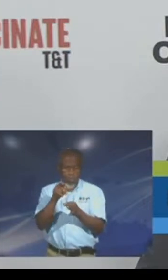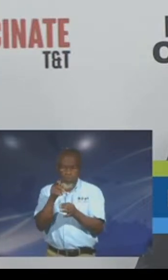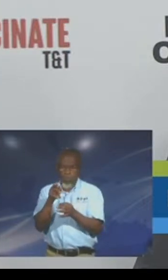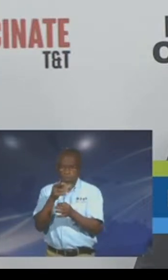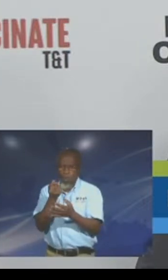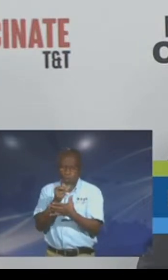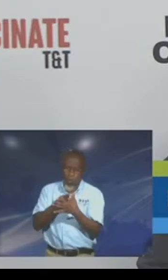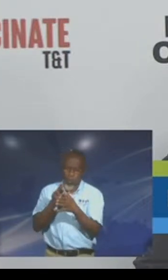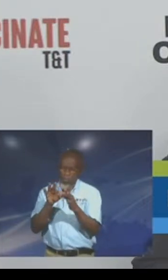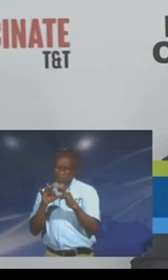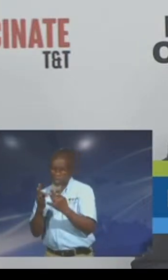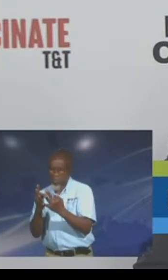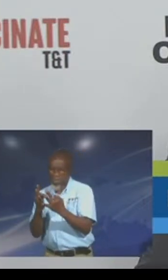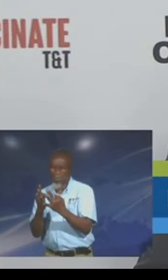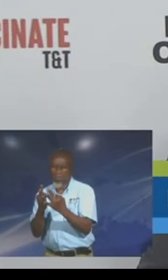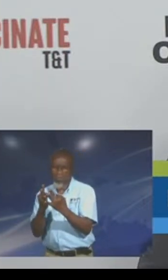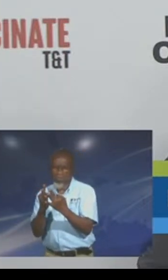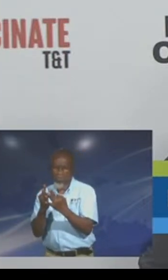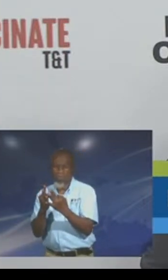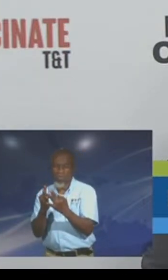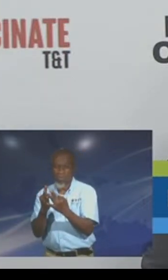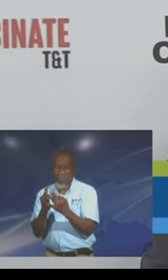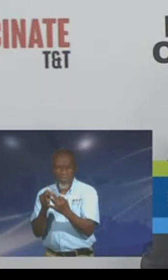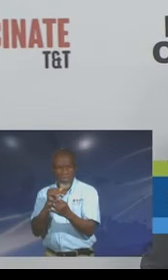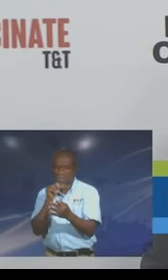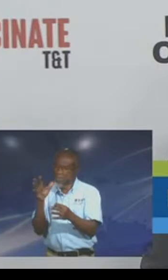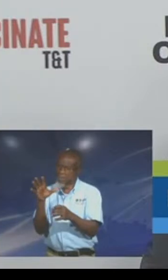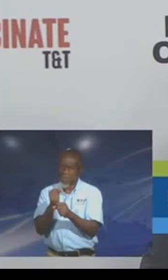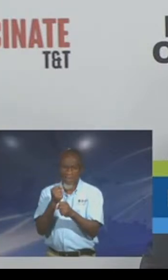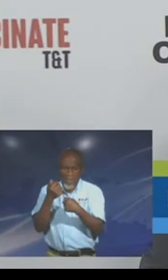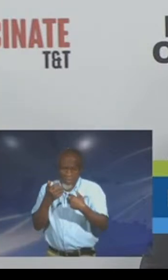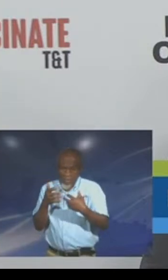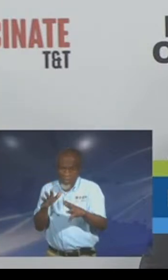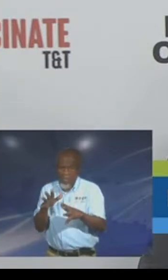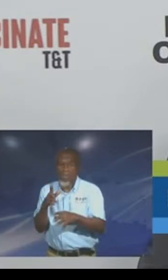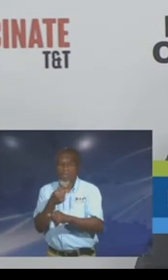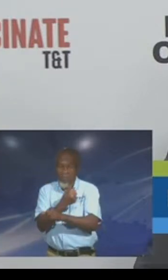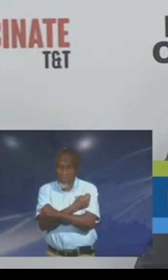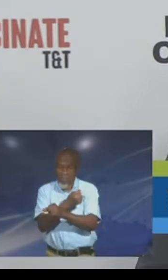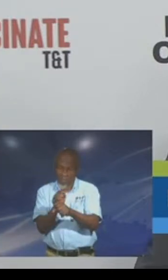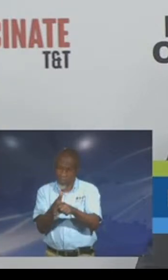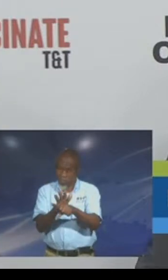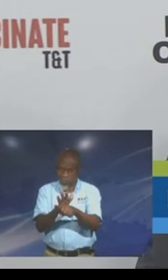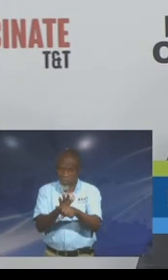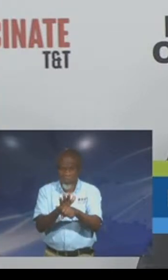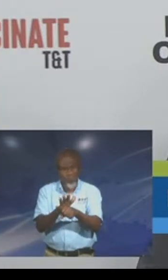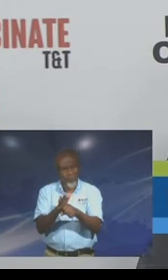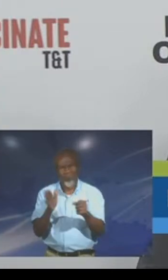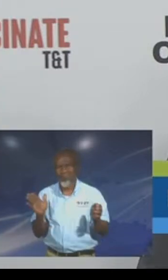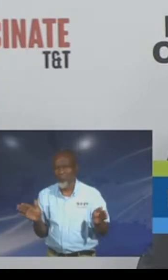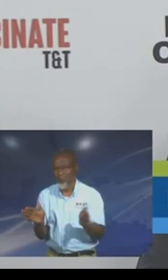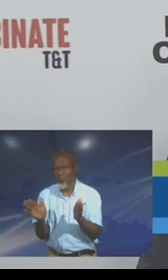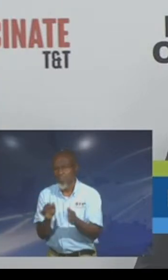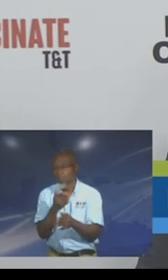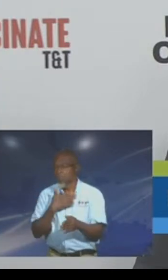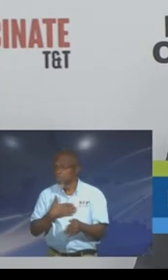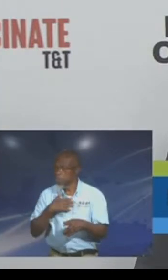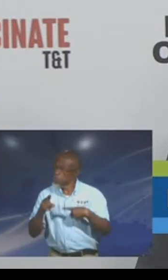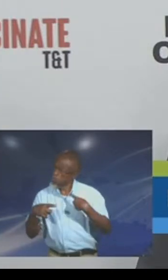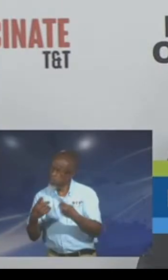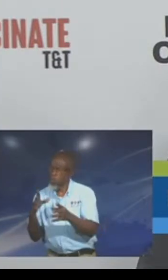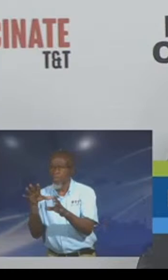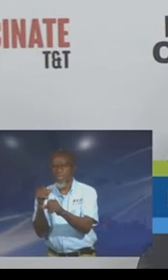5 to 11 years of age, haven't received the COVID-19 vaccines as yet, we encourage you to ensure that you all